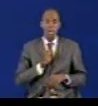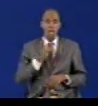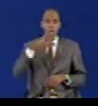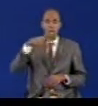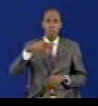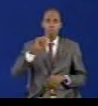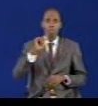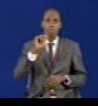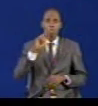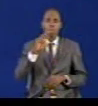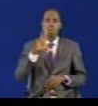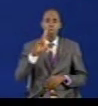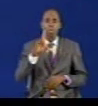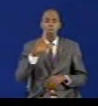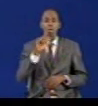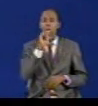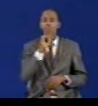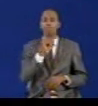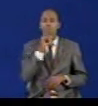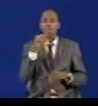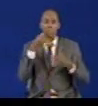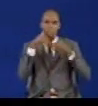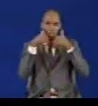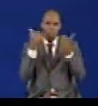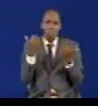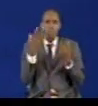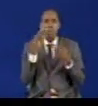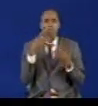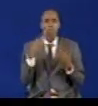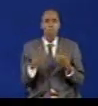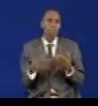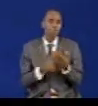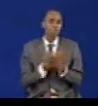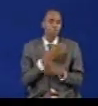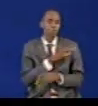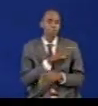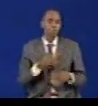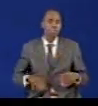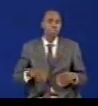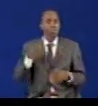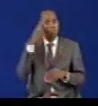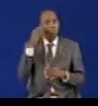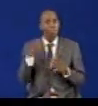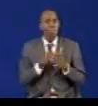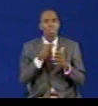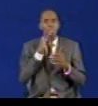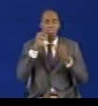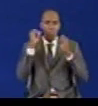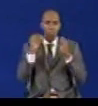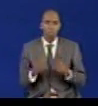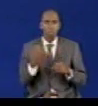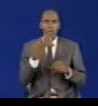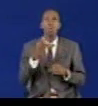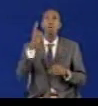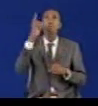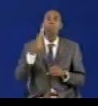the gospel of Christ, for it is the power of God unto salvation